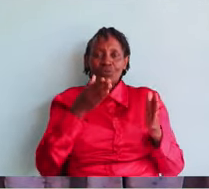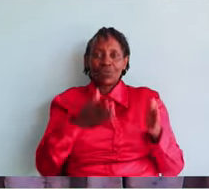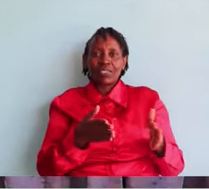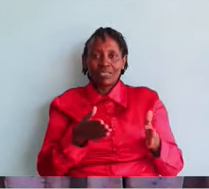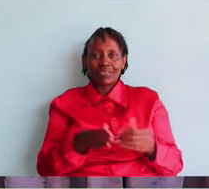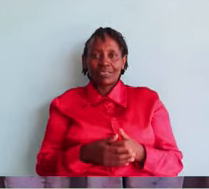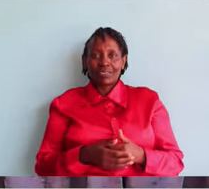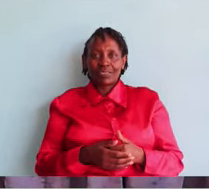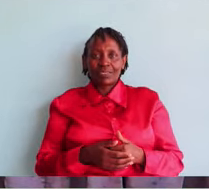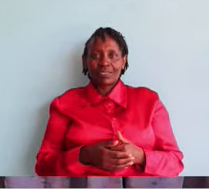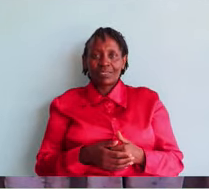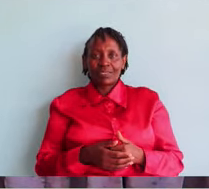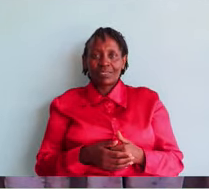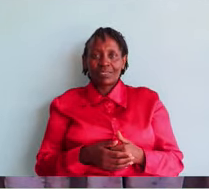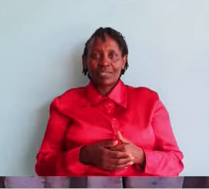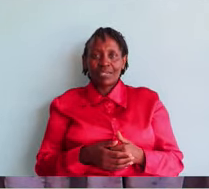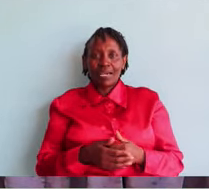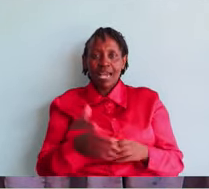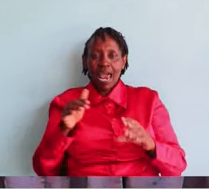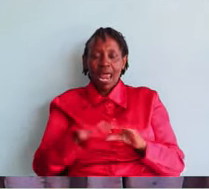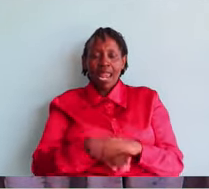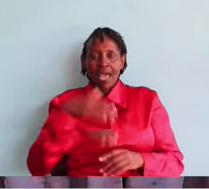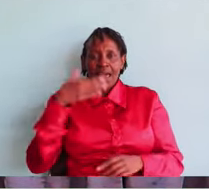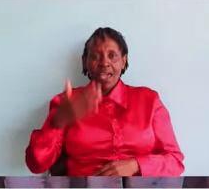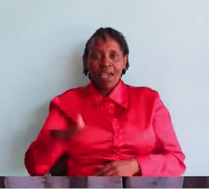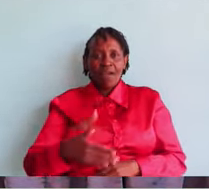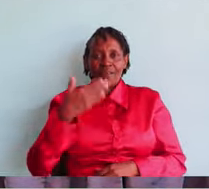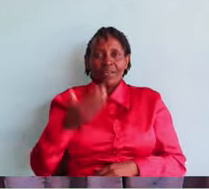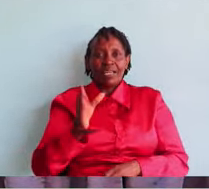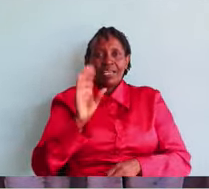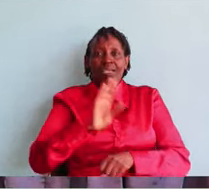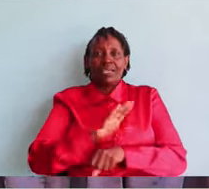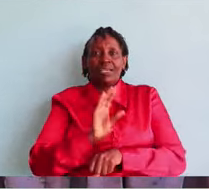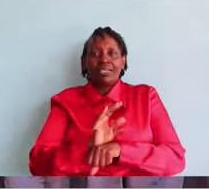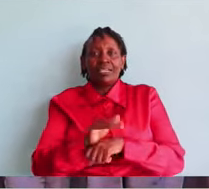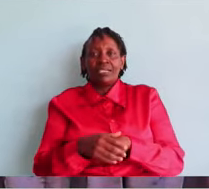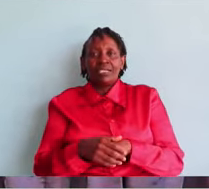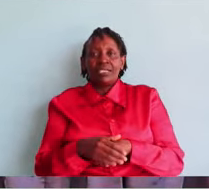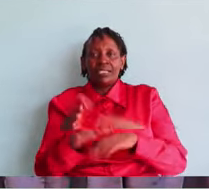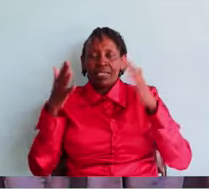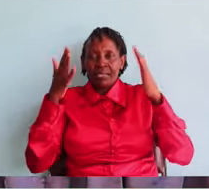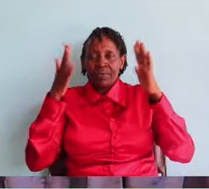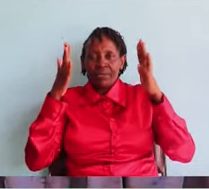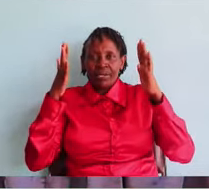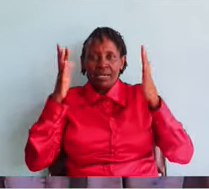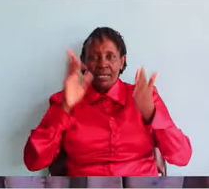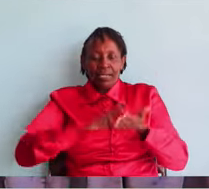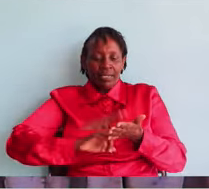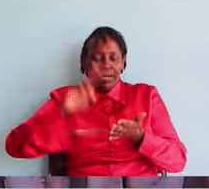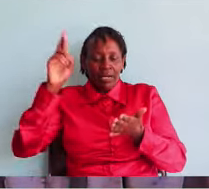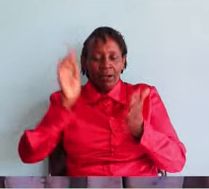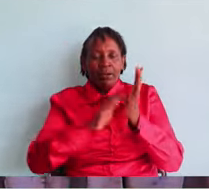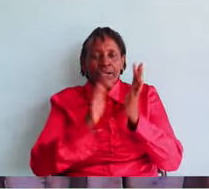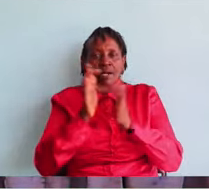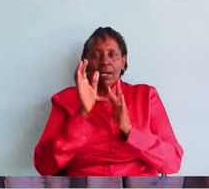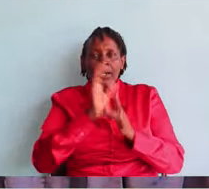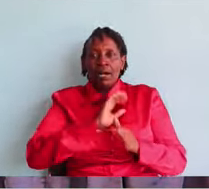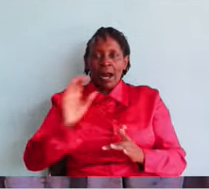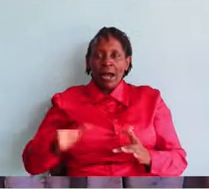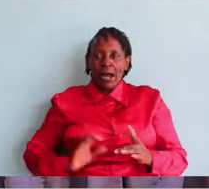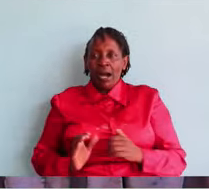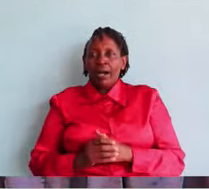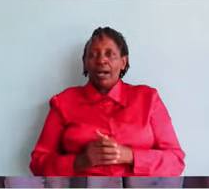that in the early church, especially around the time they were celebrating the resurrection of the Lord Jesus Christ, they would